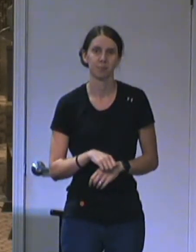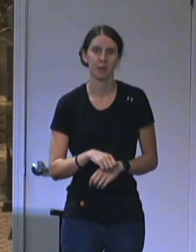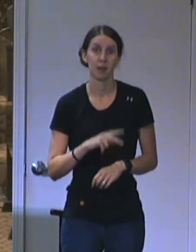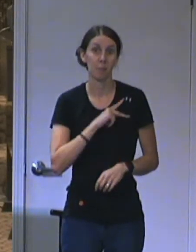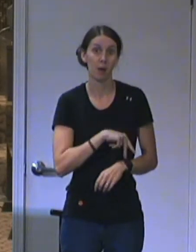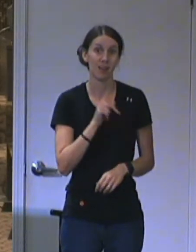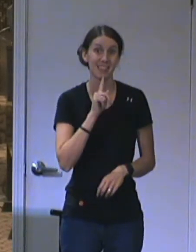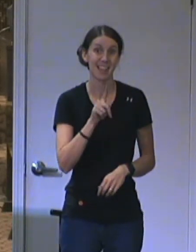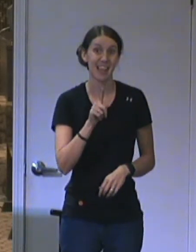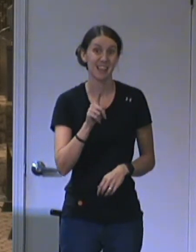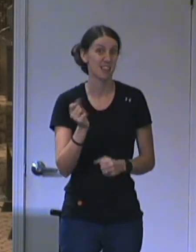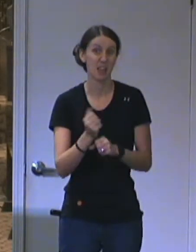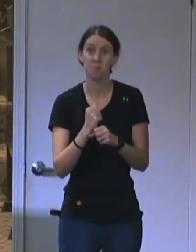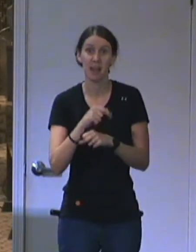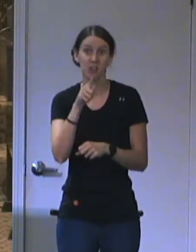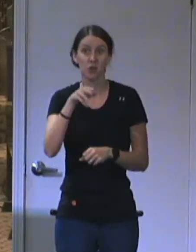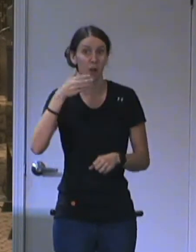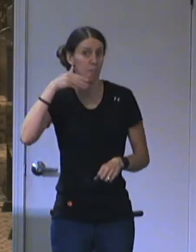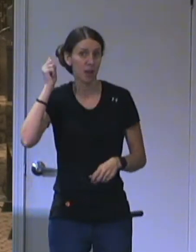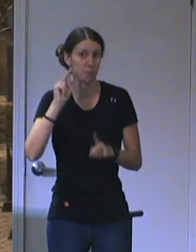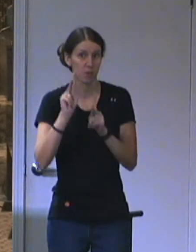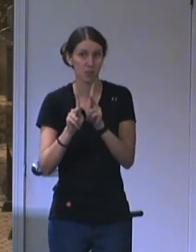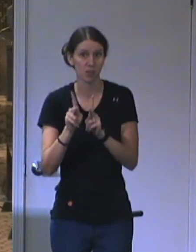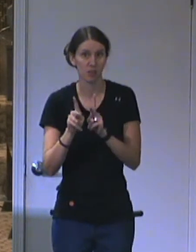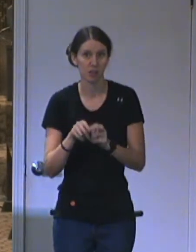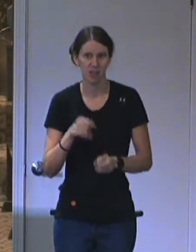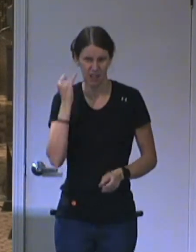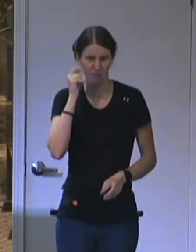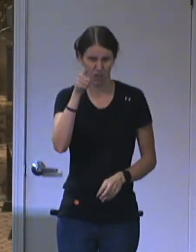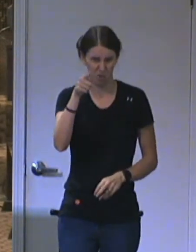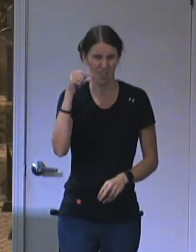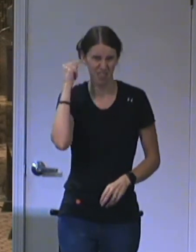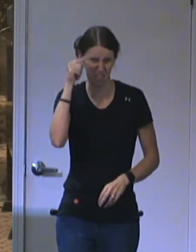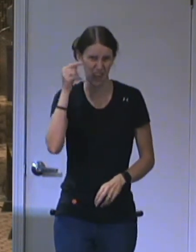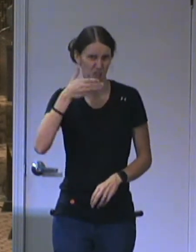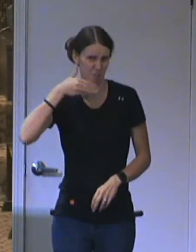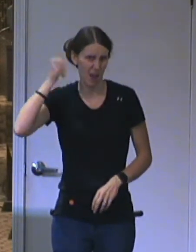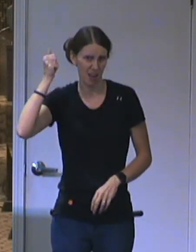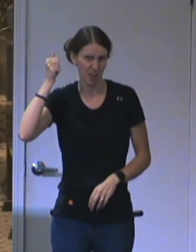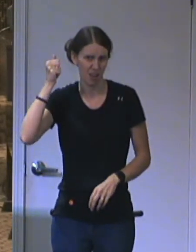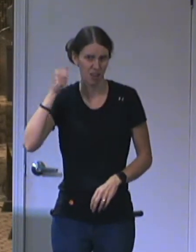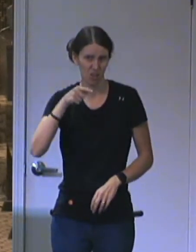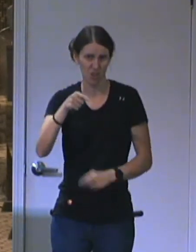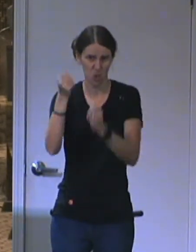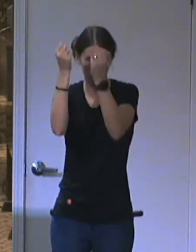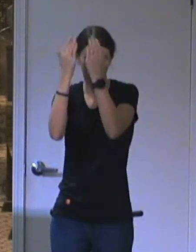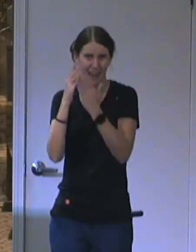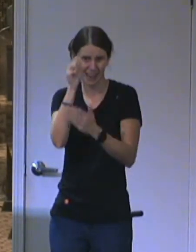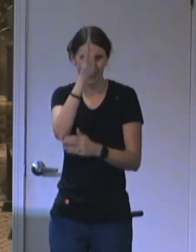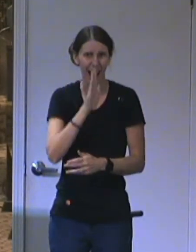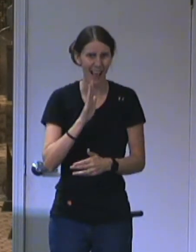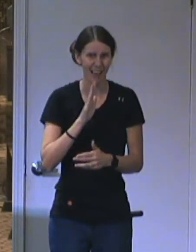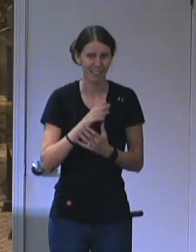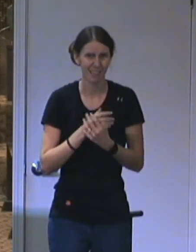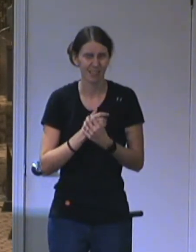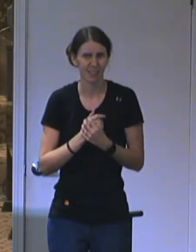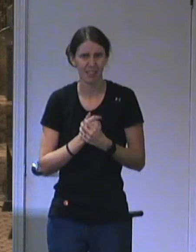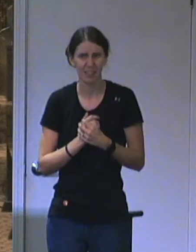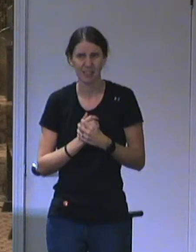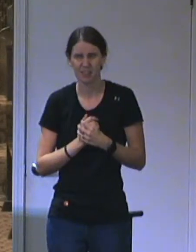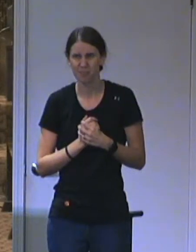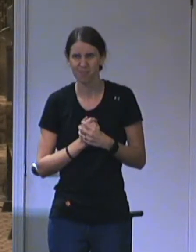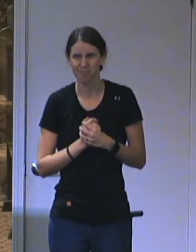better person. When you think you're better because you do what God told you to do in the first place,